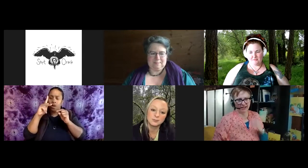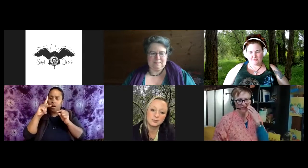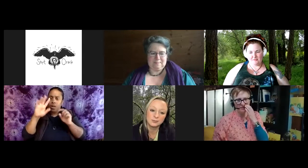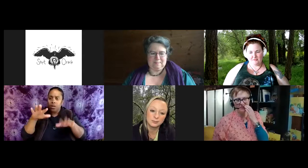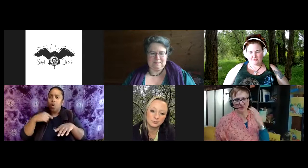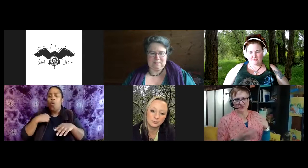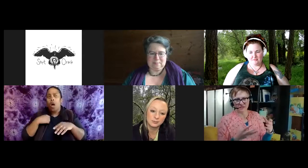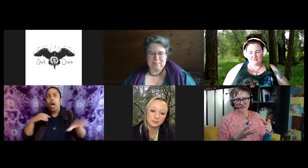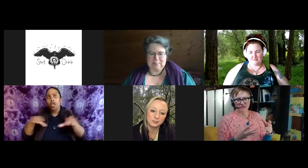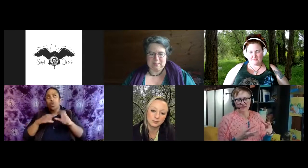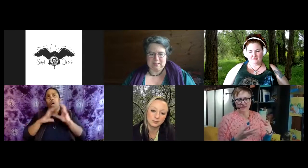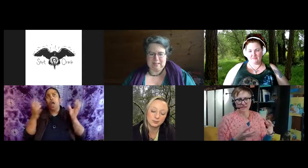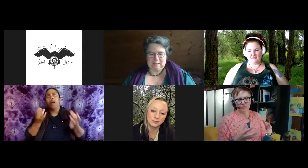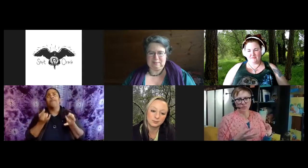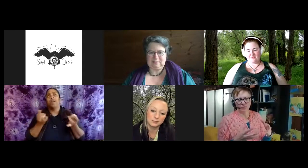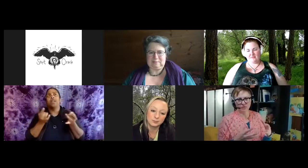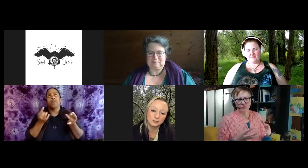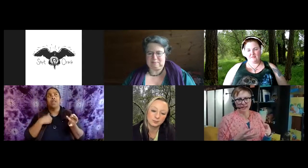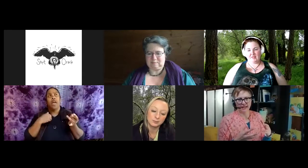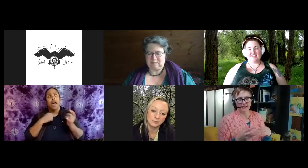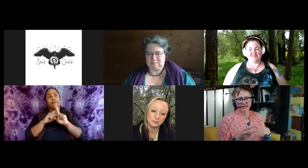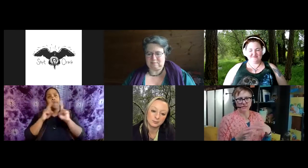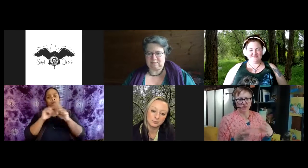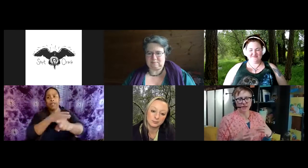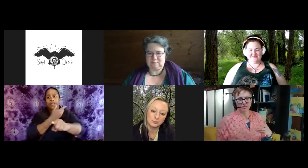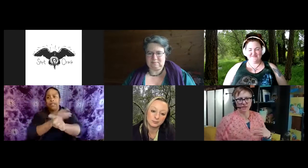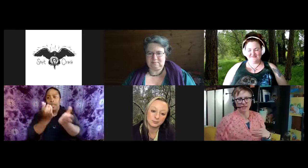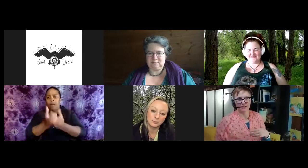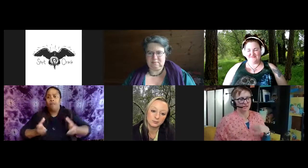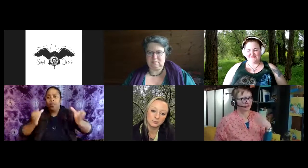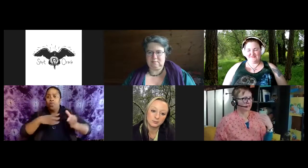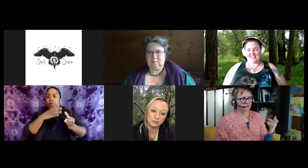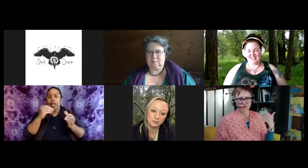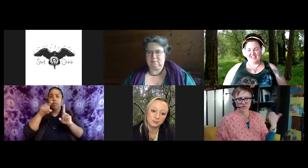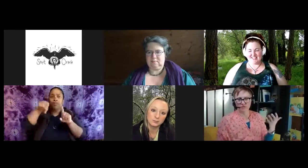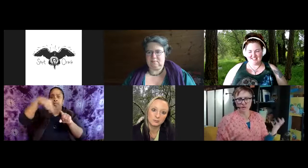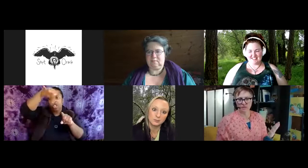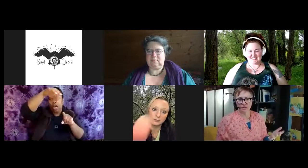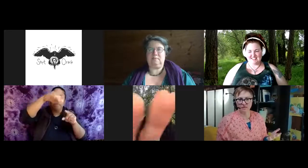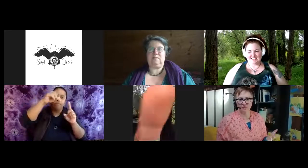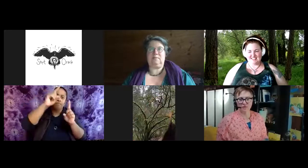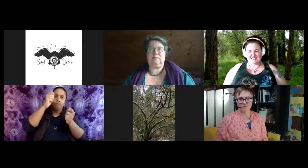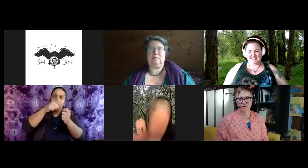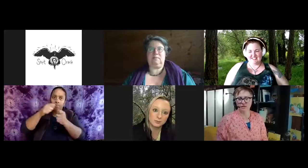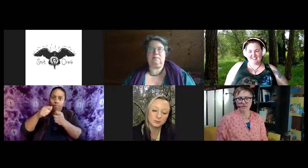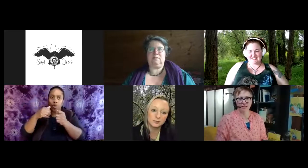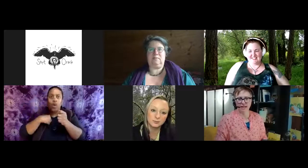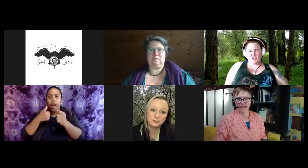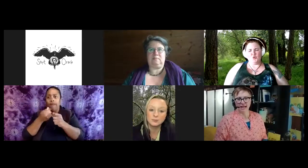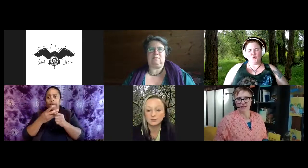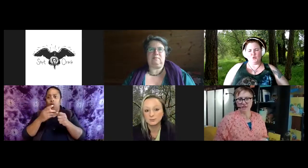so I have several different singing bowls and chimes and things, and we also have a couple tongue drums, you